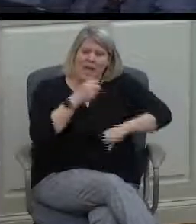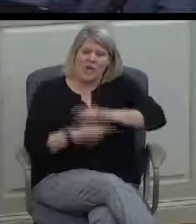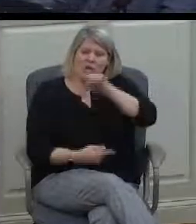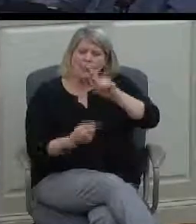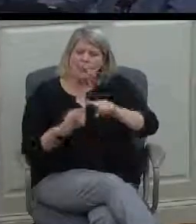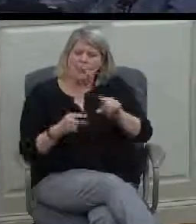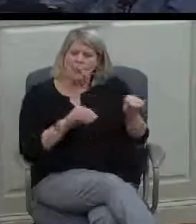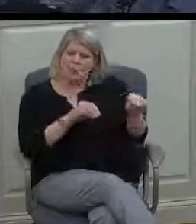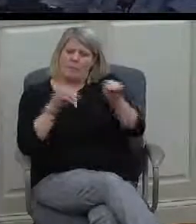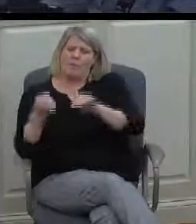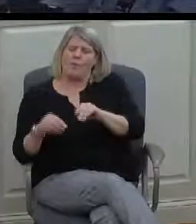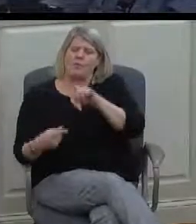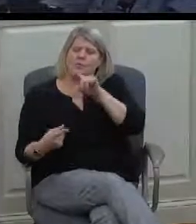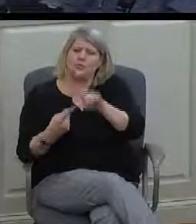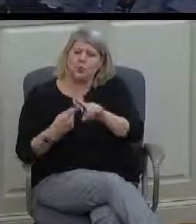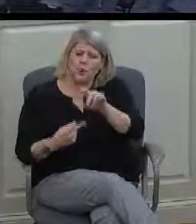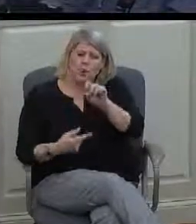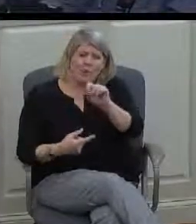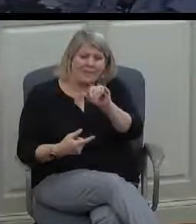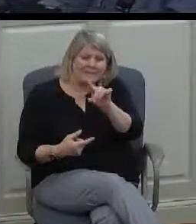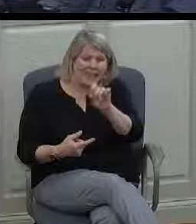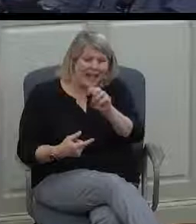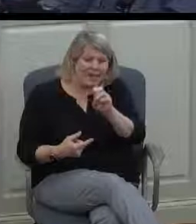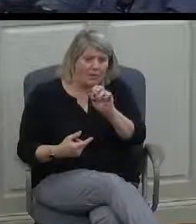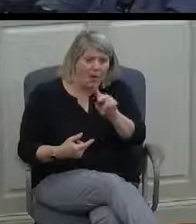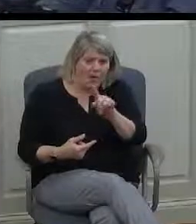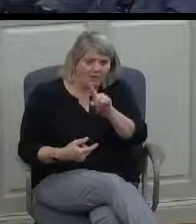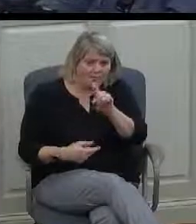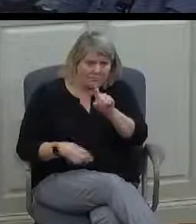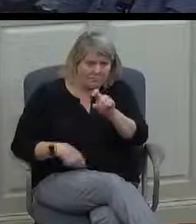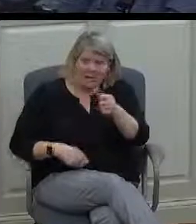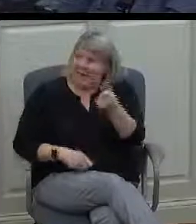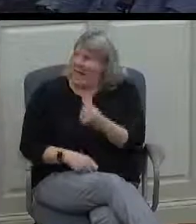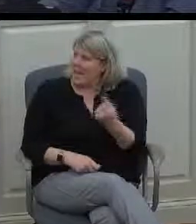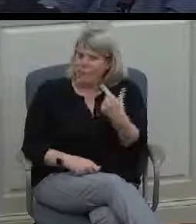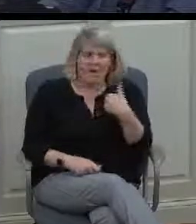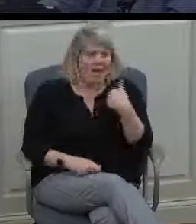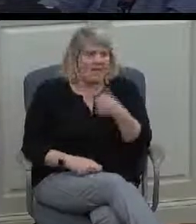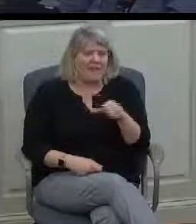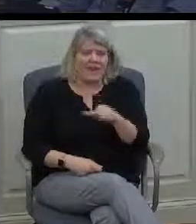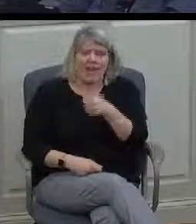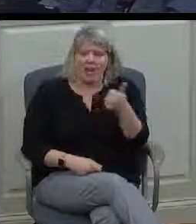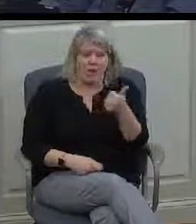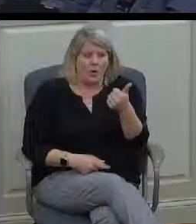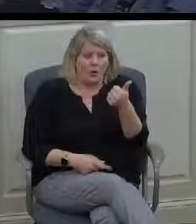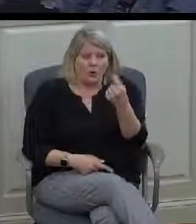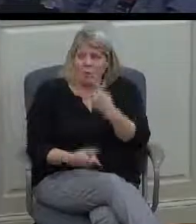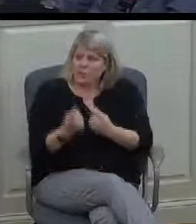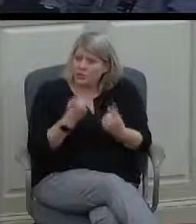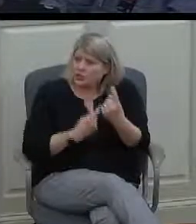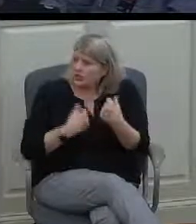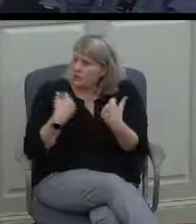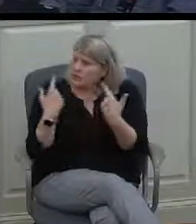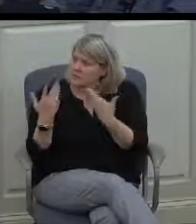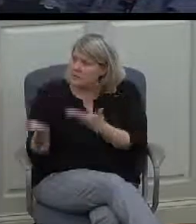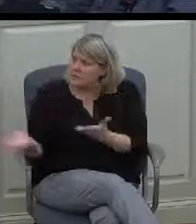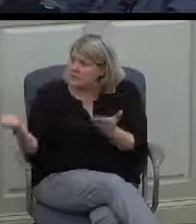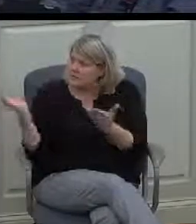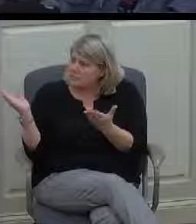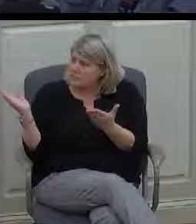Okay. And I'm sorry, anybody got any other questions or thoughts? Oh, yeah. Go for